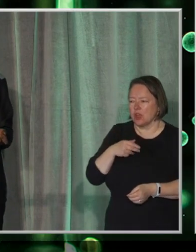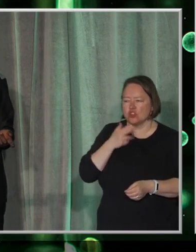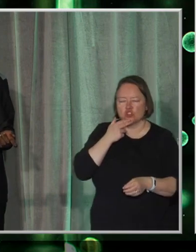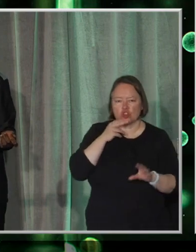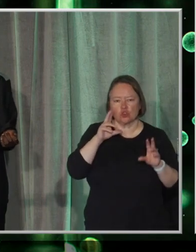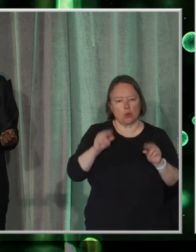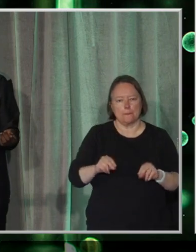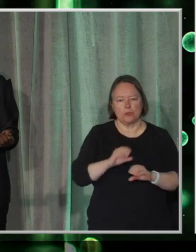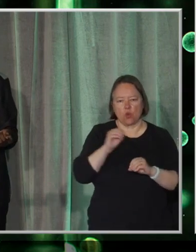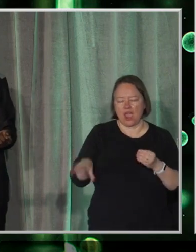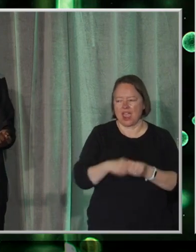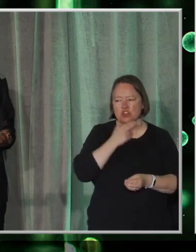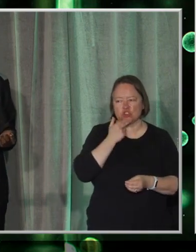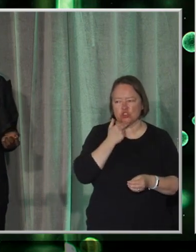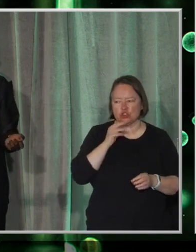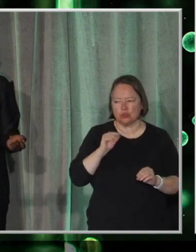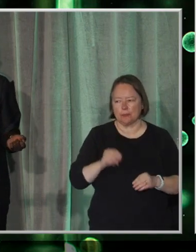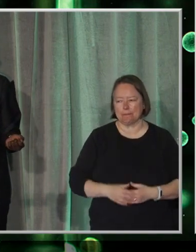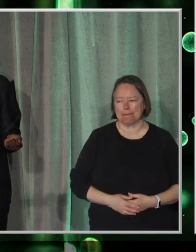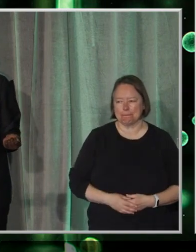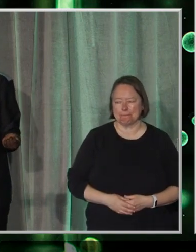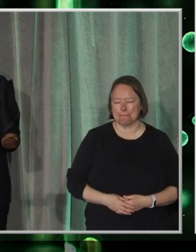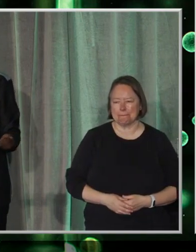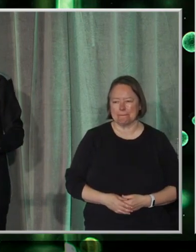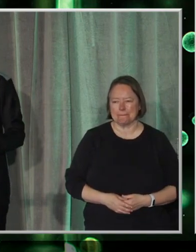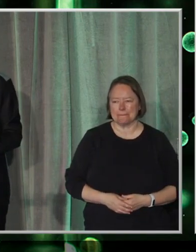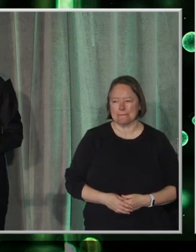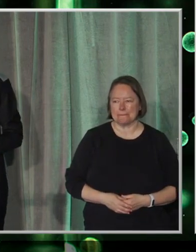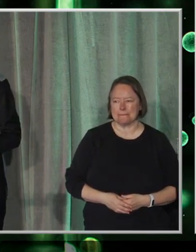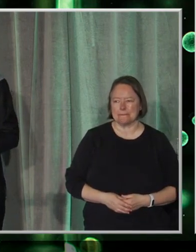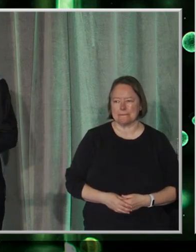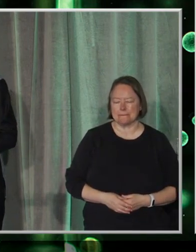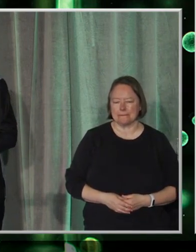no. We don't add sugar as a quantity in it, yeah.